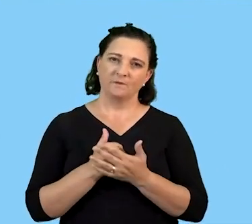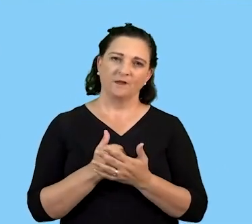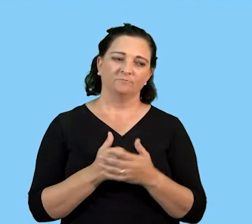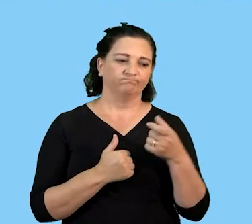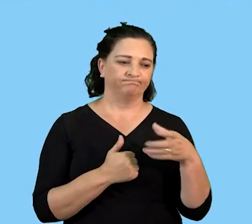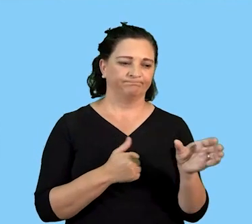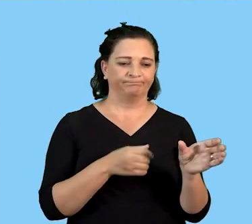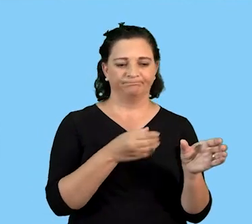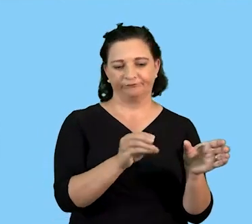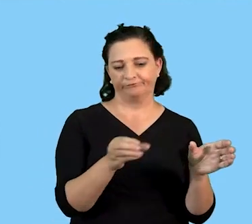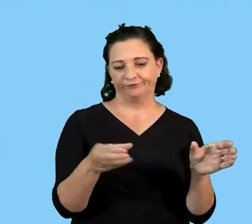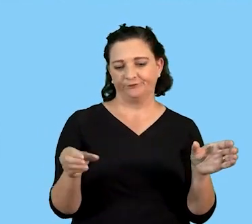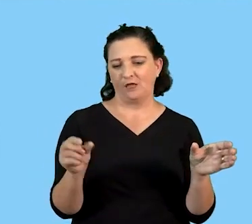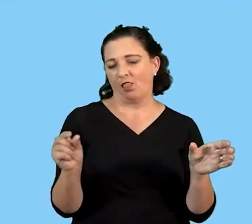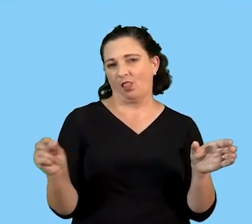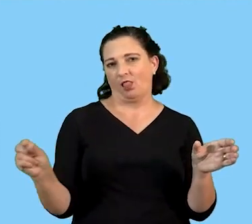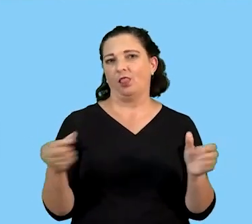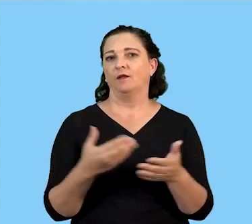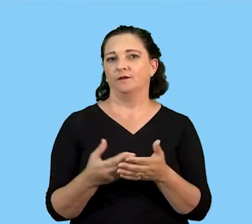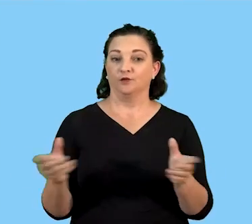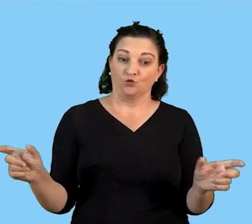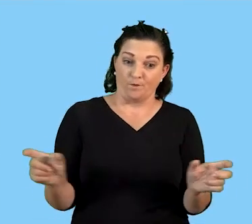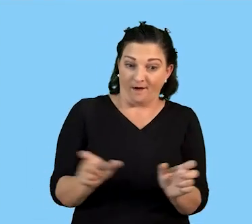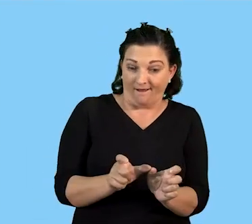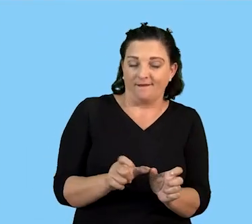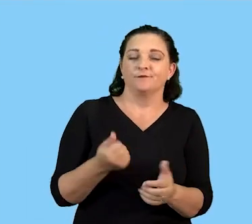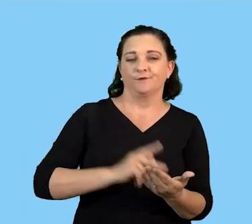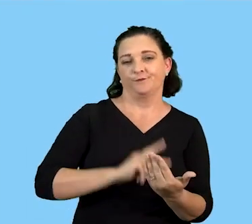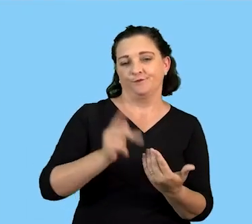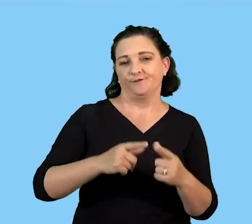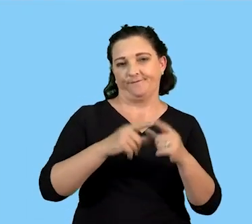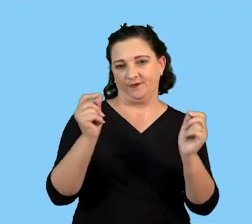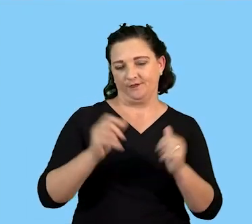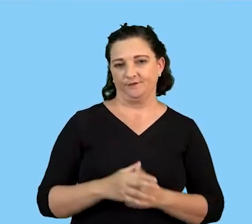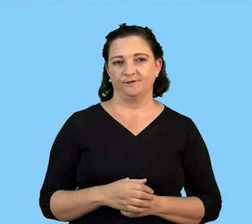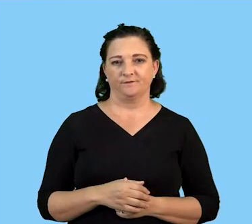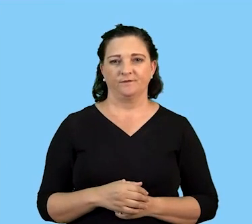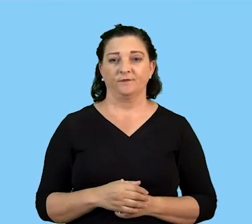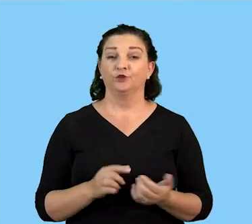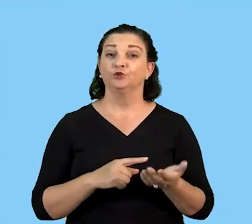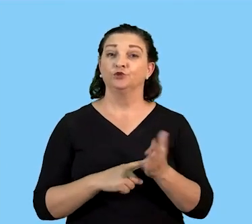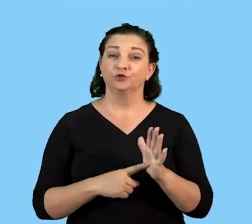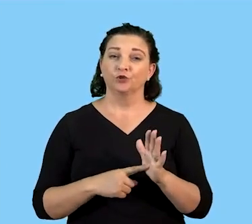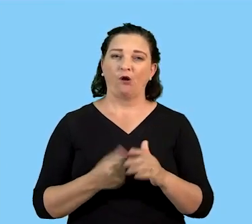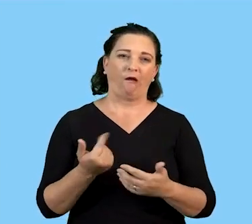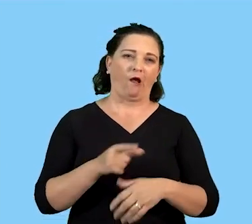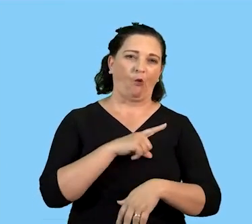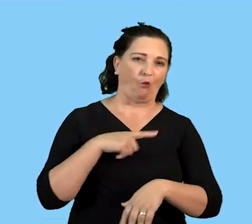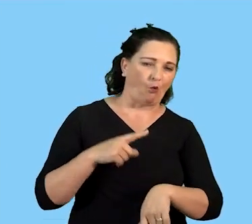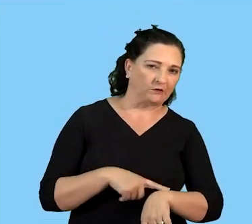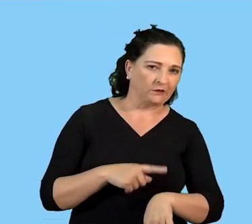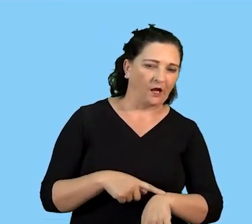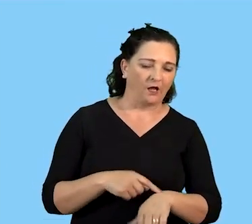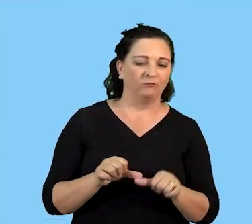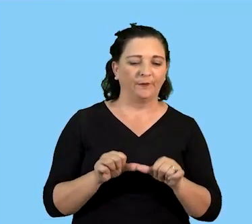been broken down into smaller parts. Shows the duration of the task or element. So it shows the duration, it shows the